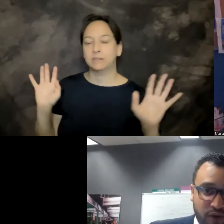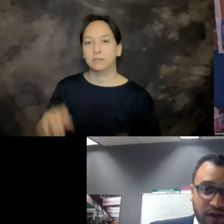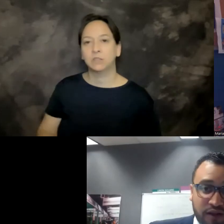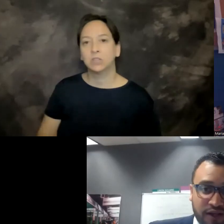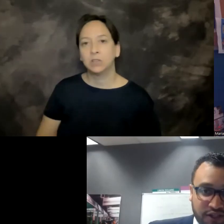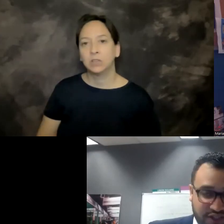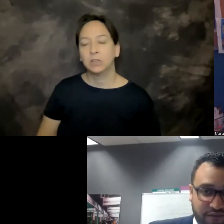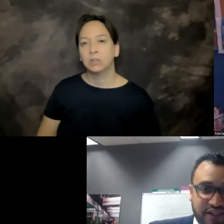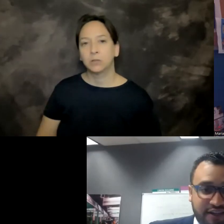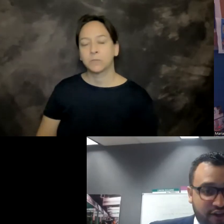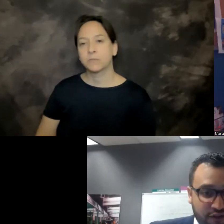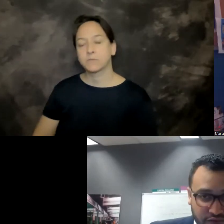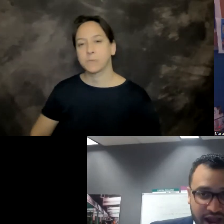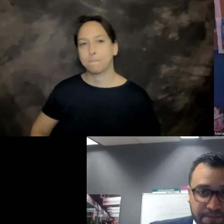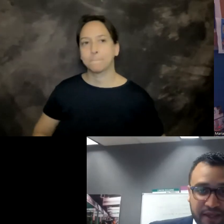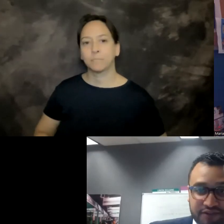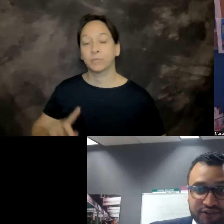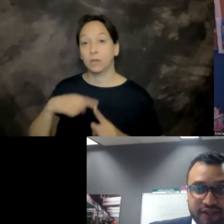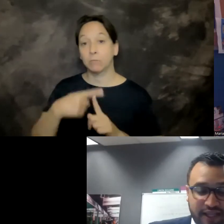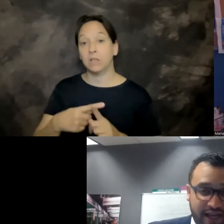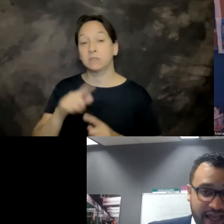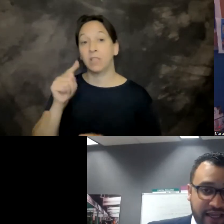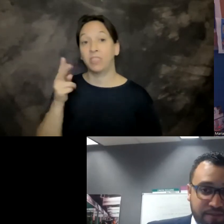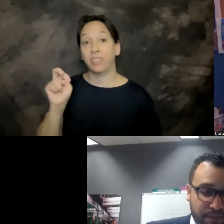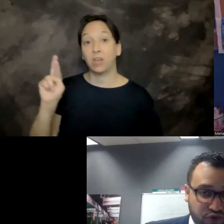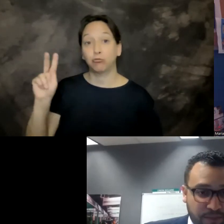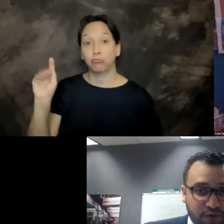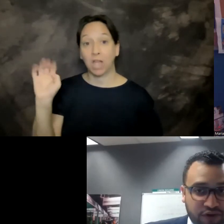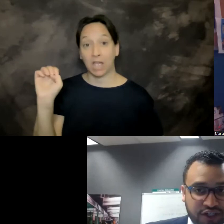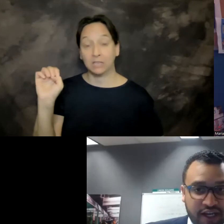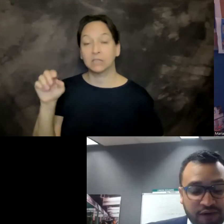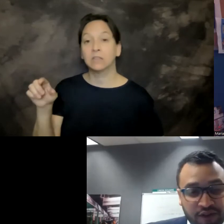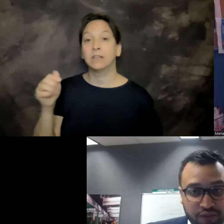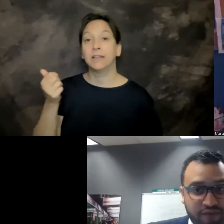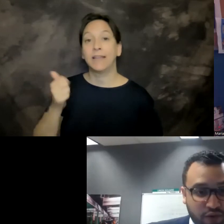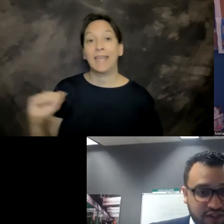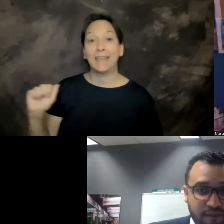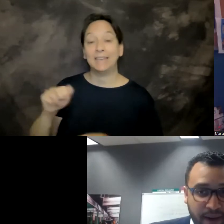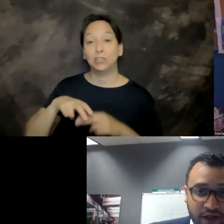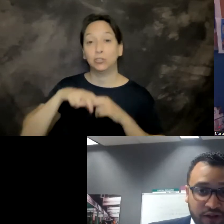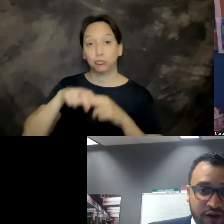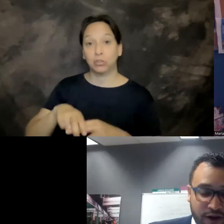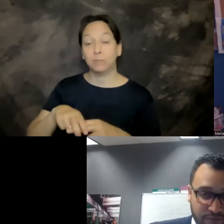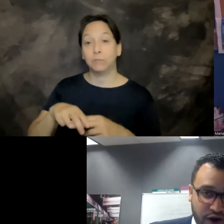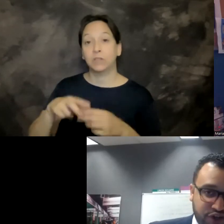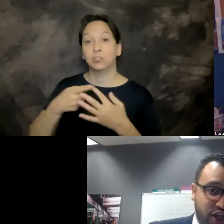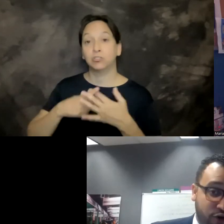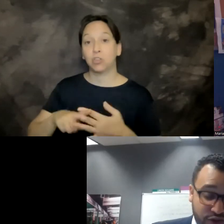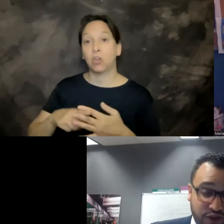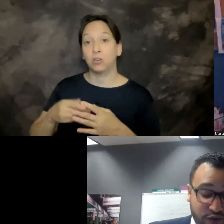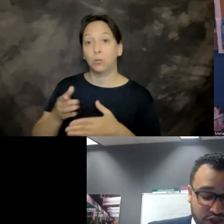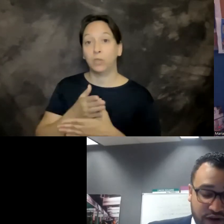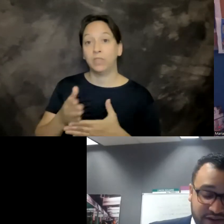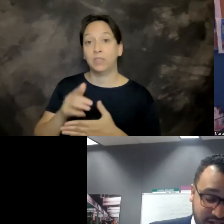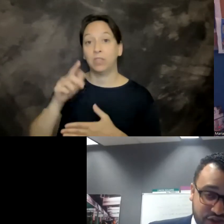Chief, as well, just emphasize on the ride piece that any trip originating within 3/4 of a mile of the Orange Line or